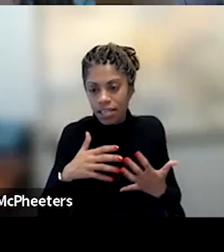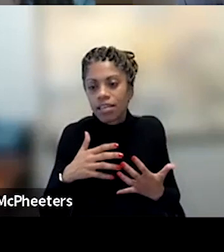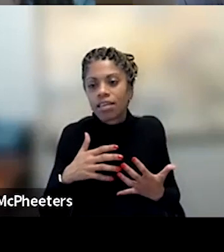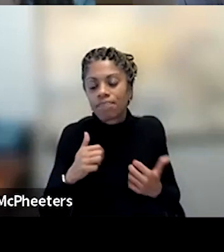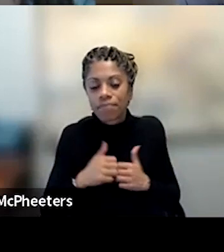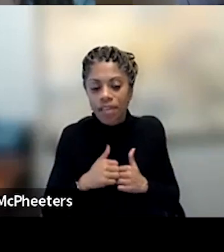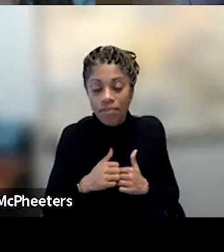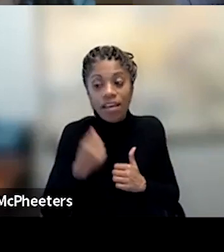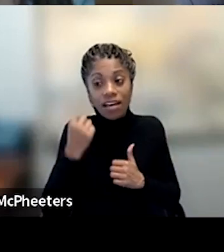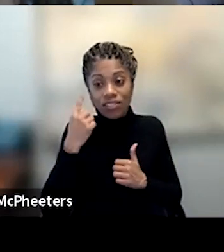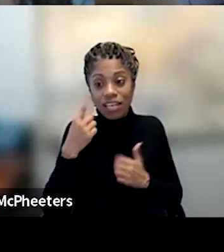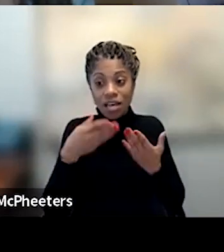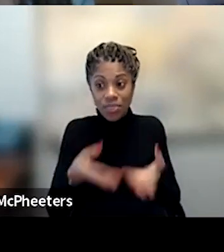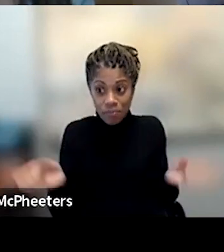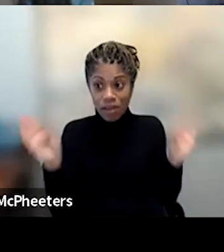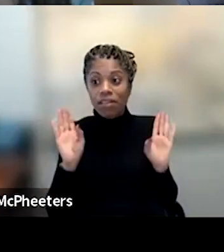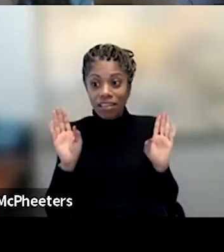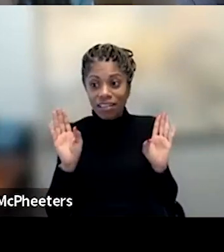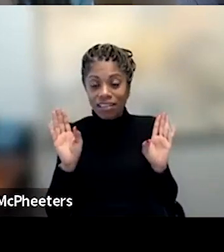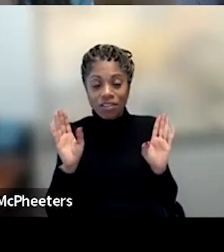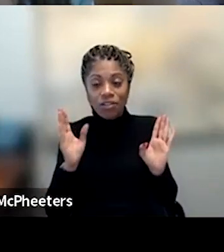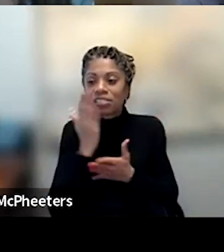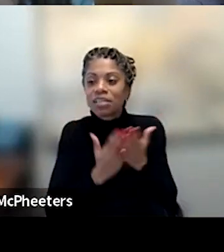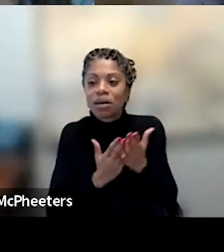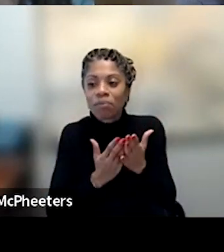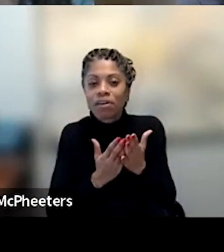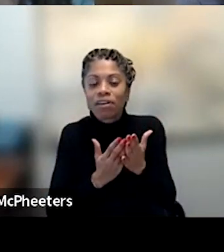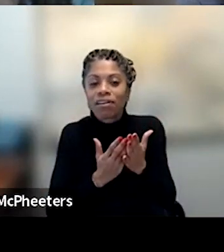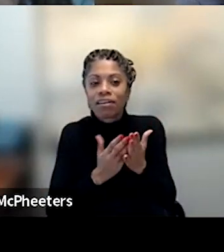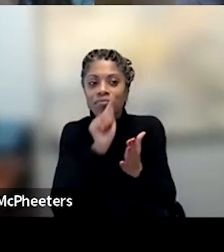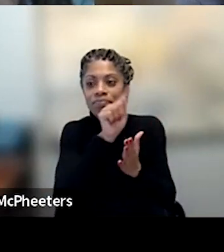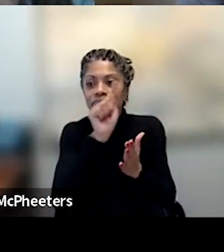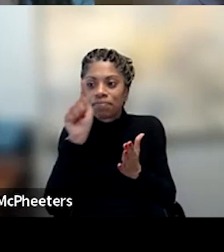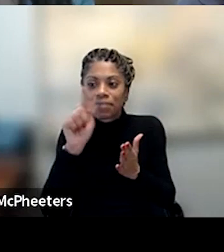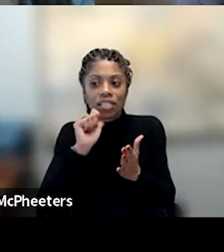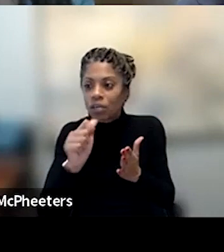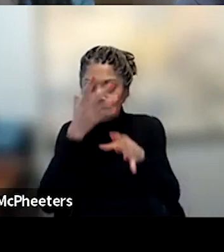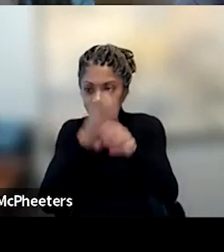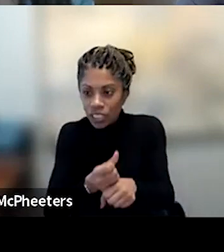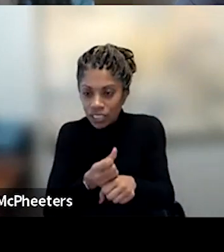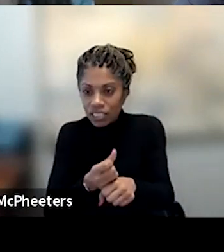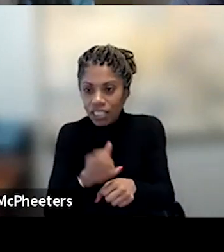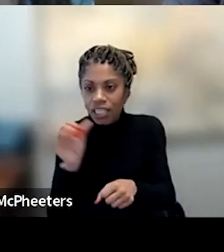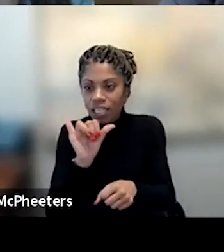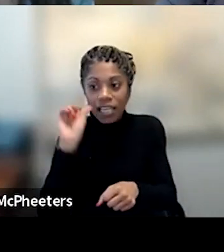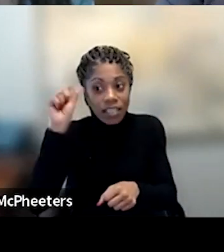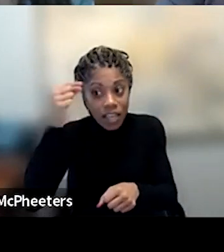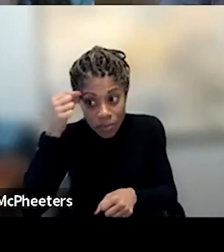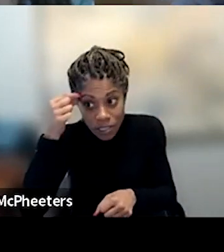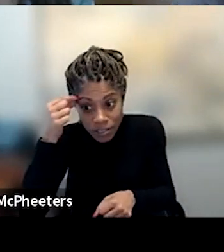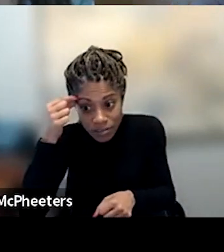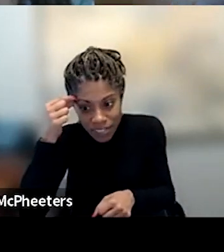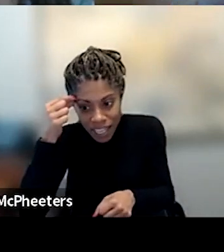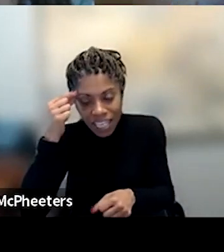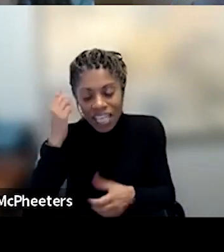trust the government and they don't trust big business. And there's a list of the most trusted institutions, which small businesses are on. But